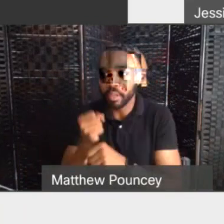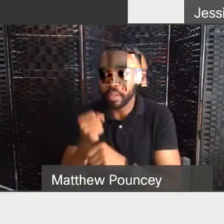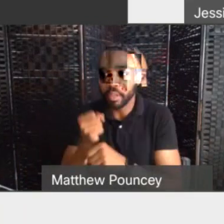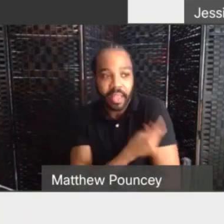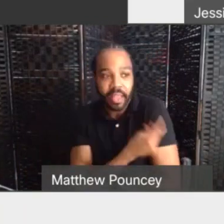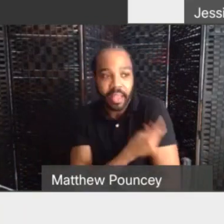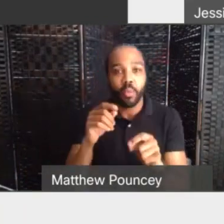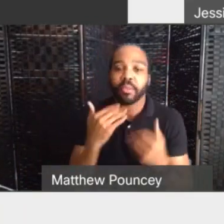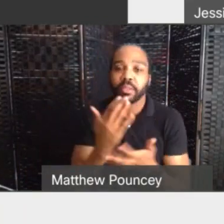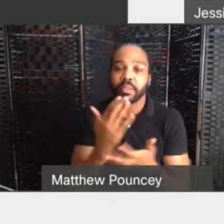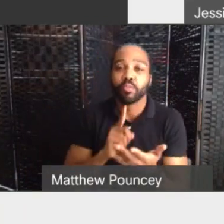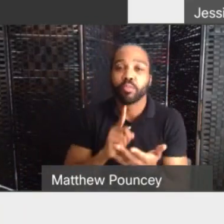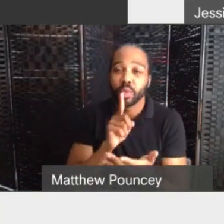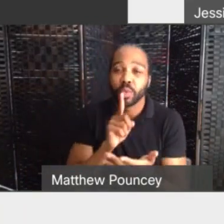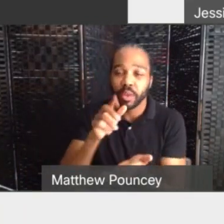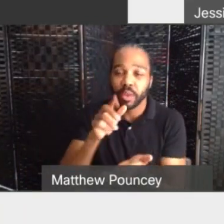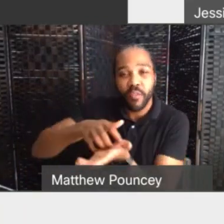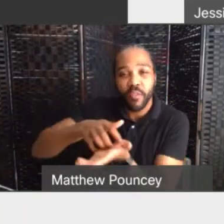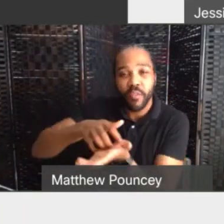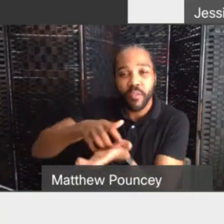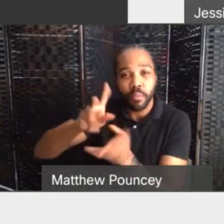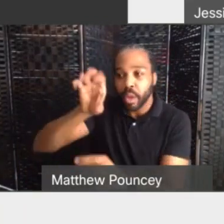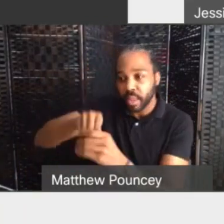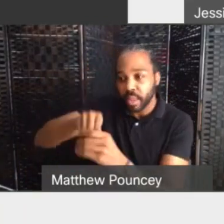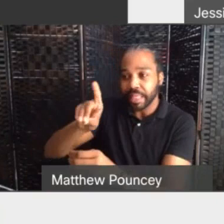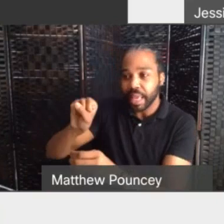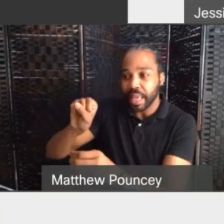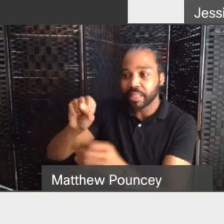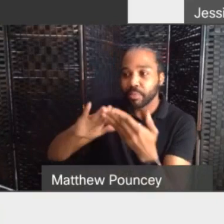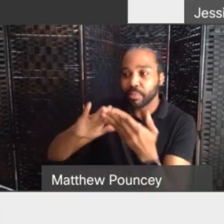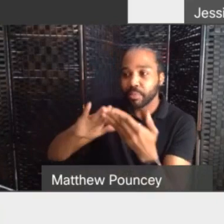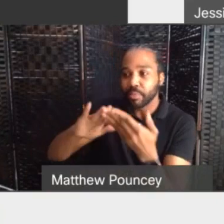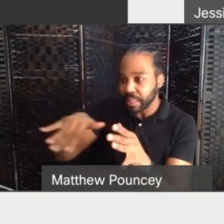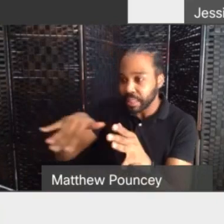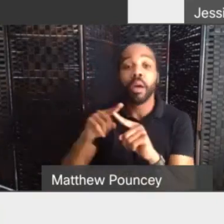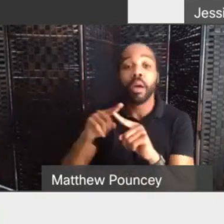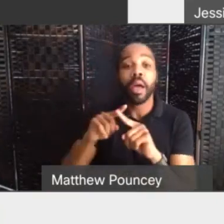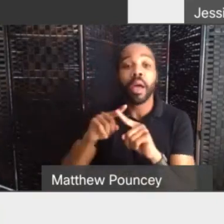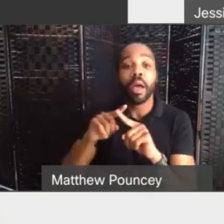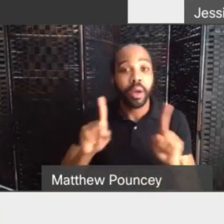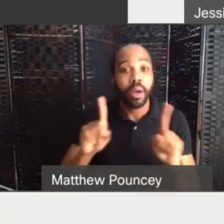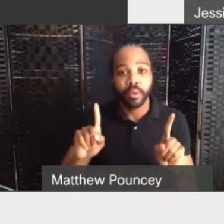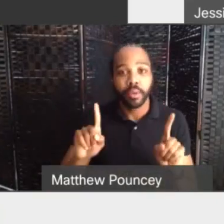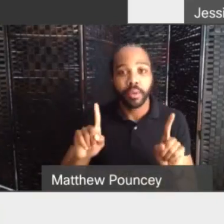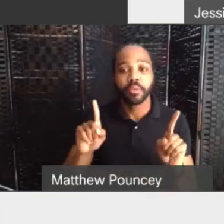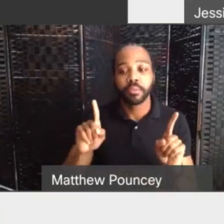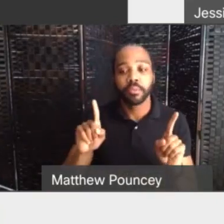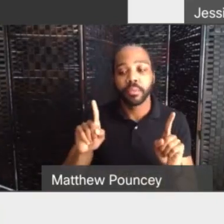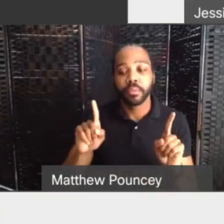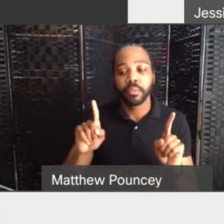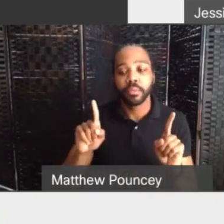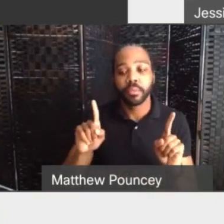vulnerable people in the DDS populations. However, we just need to make sure